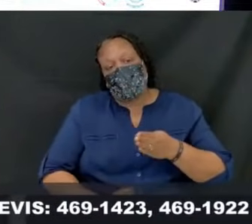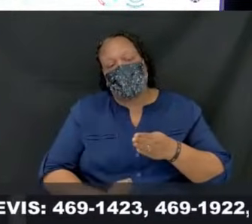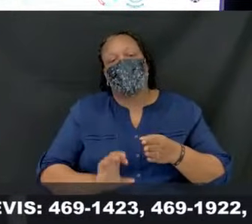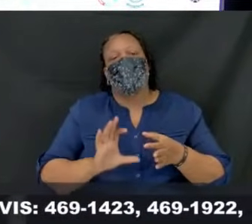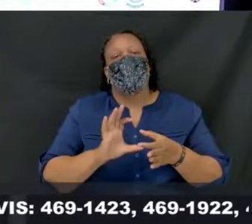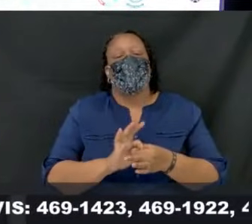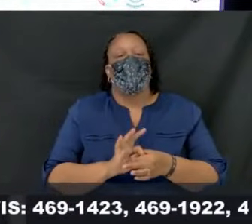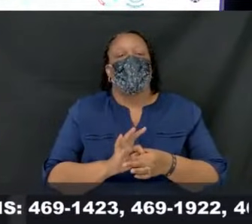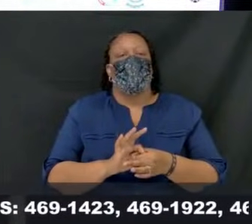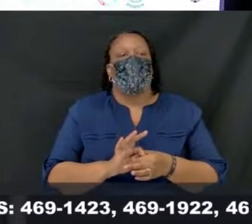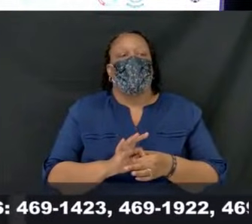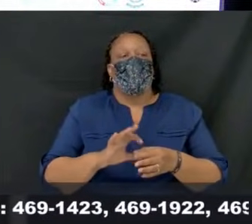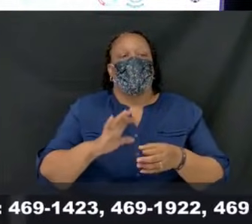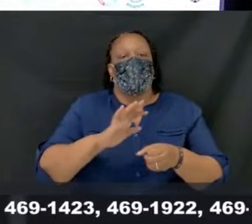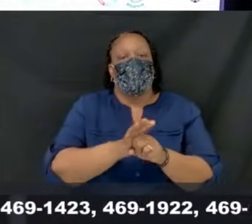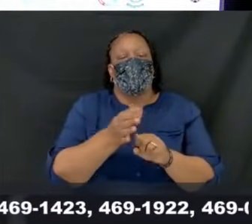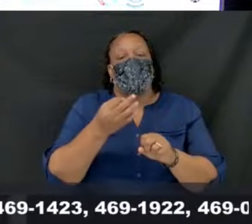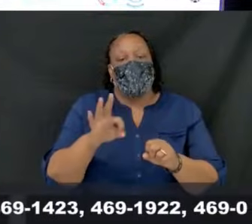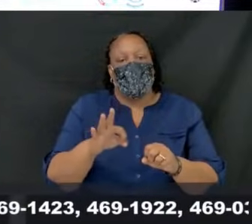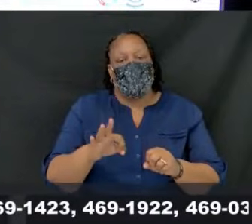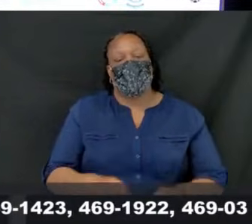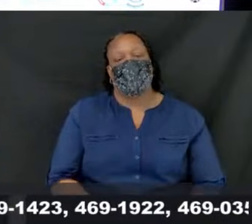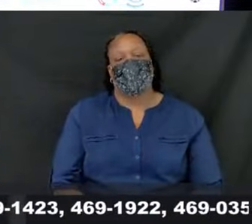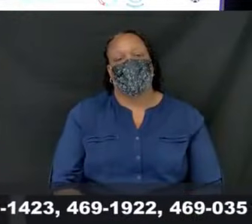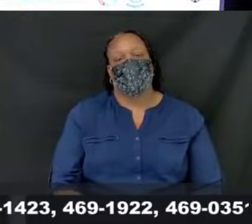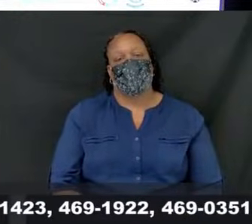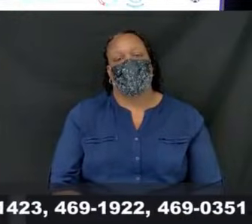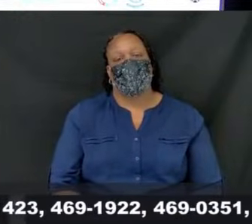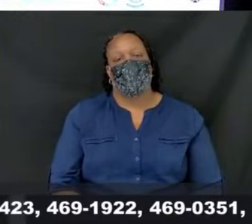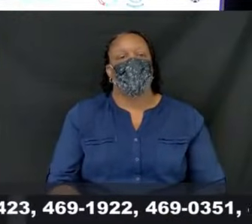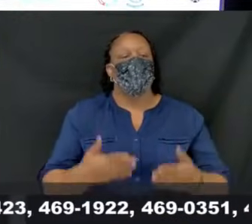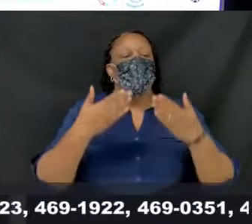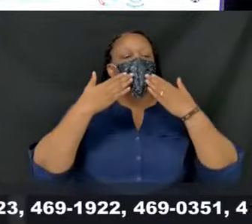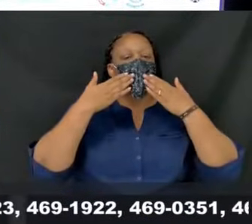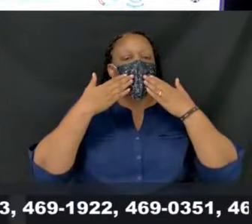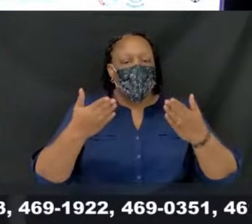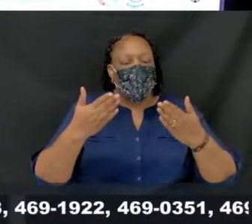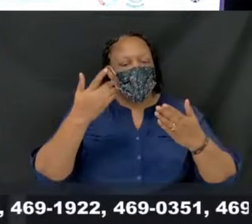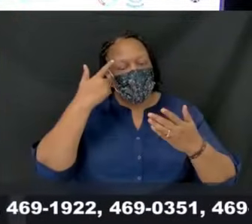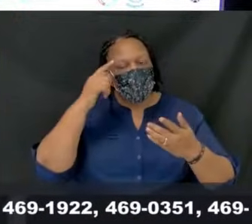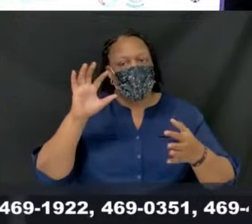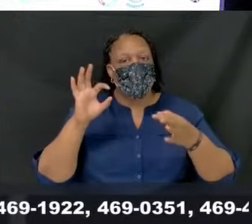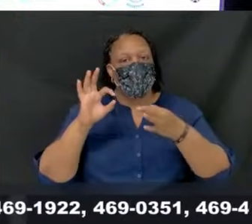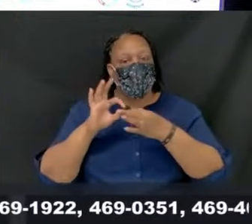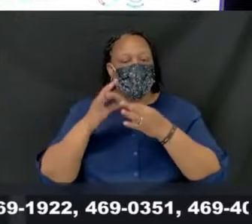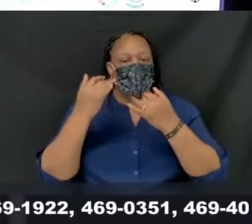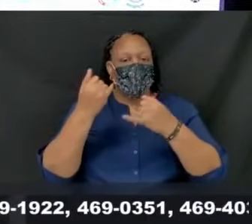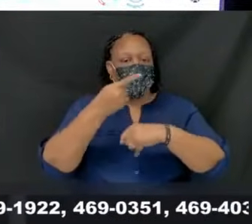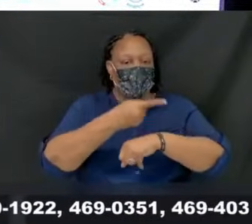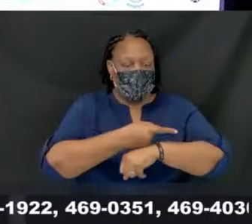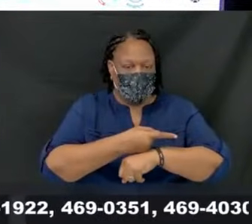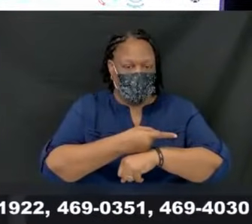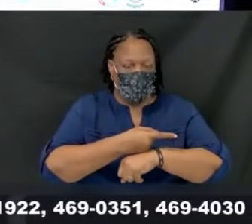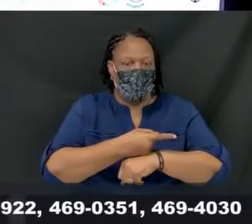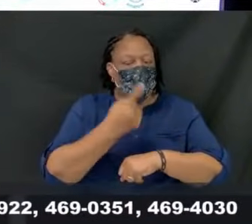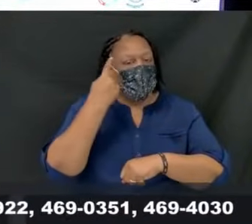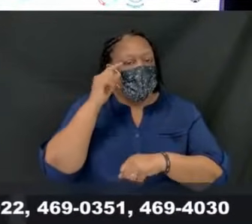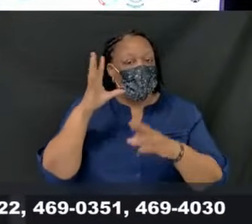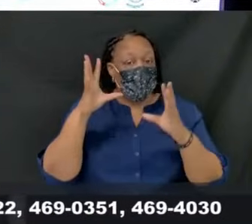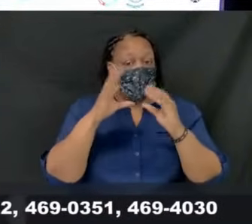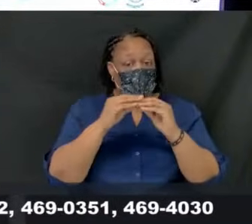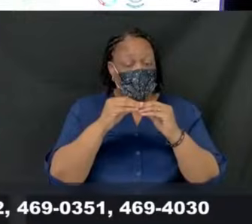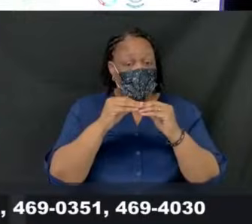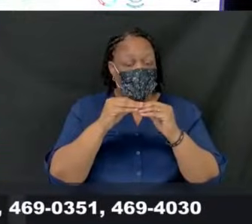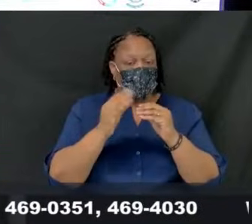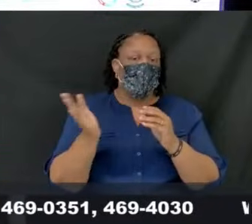is the message from this platform. I want to thank you for joining us today for this press briefing. We